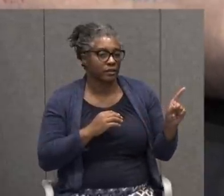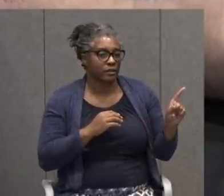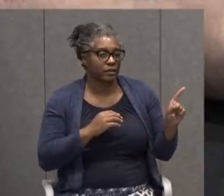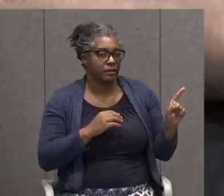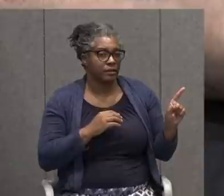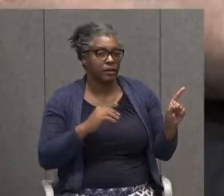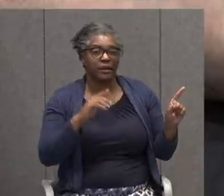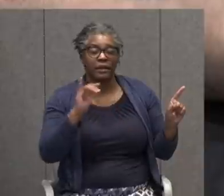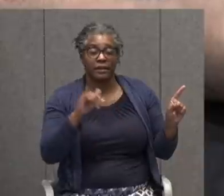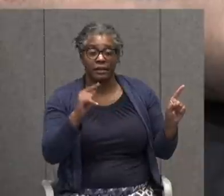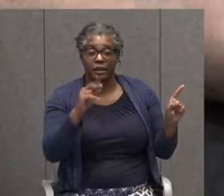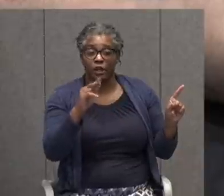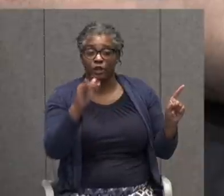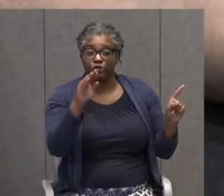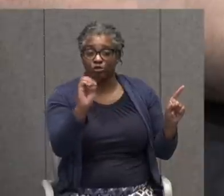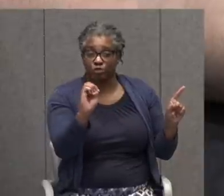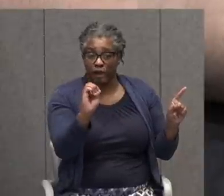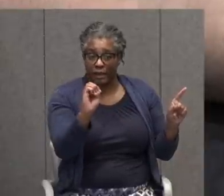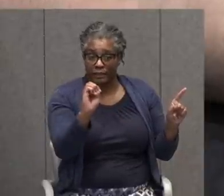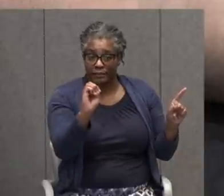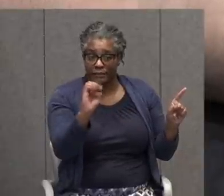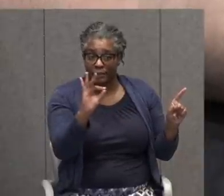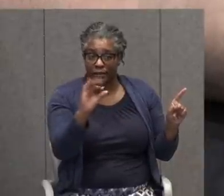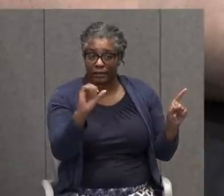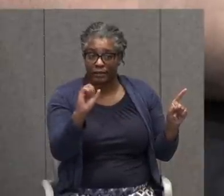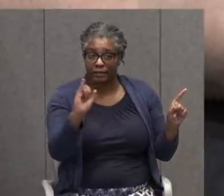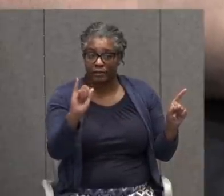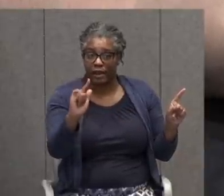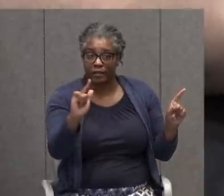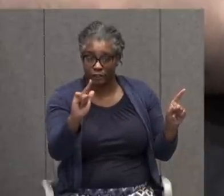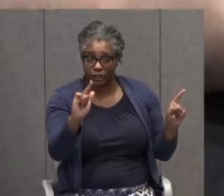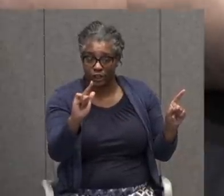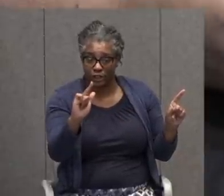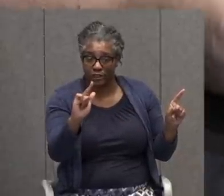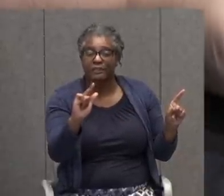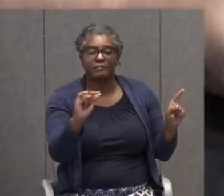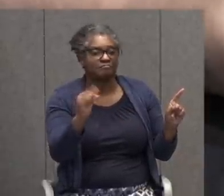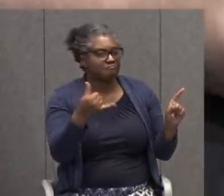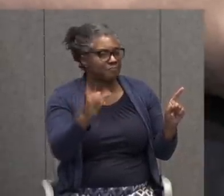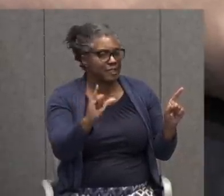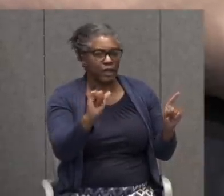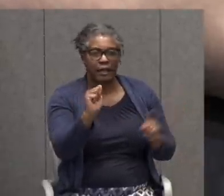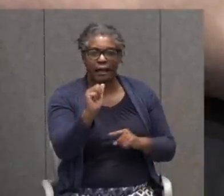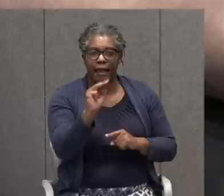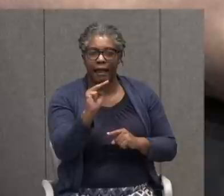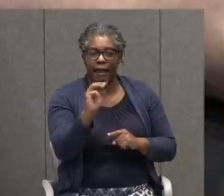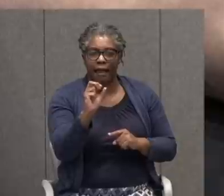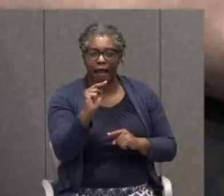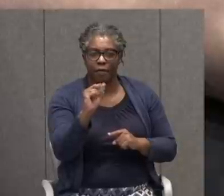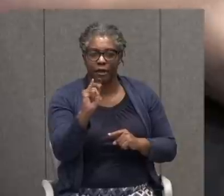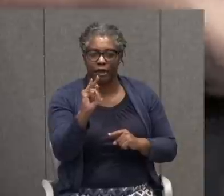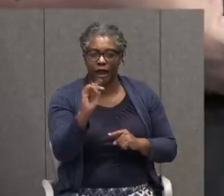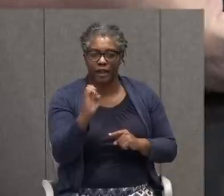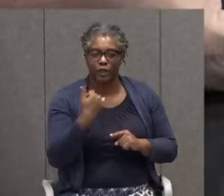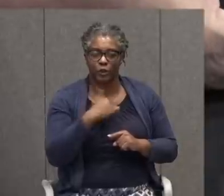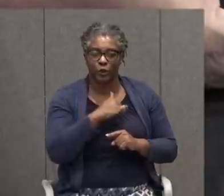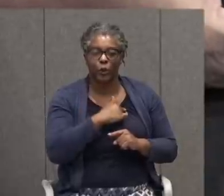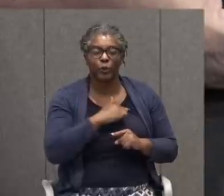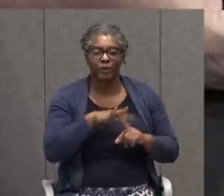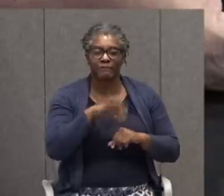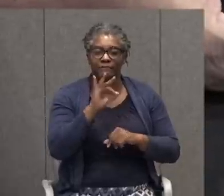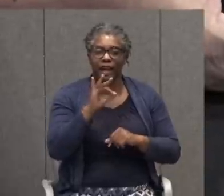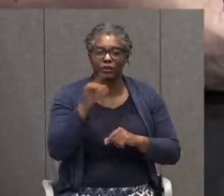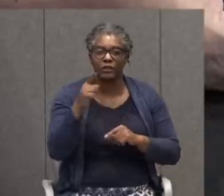we found out in the East Mountains on our friend's property. And it's got that shell spiral part just